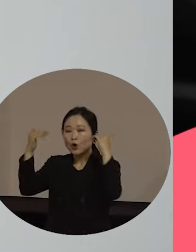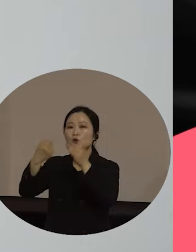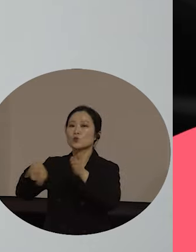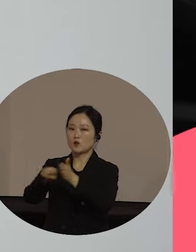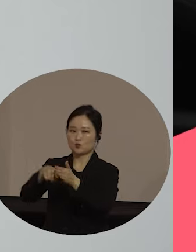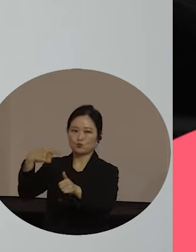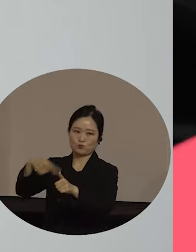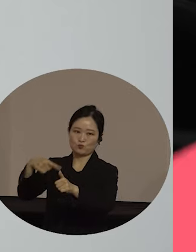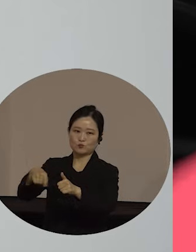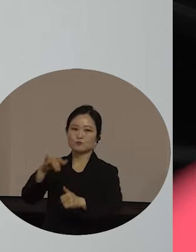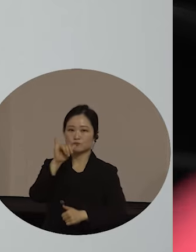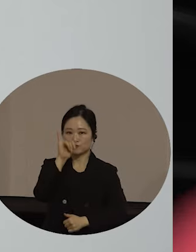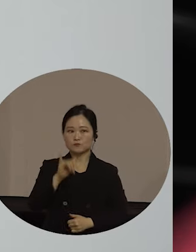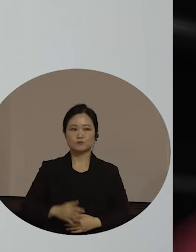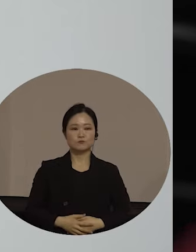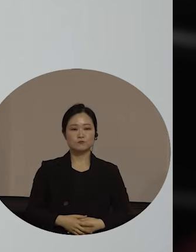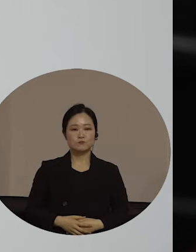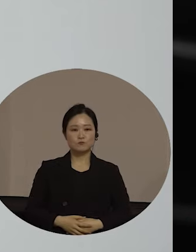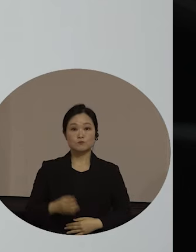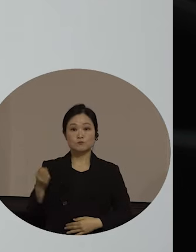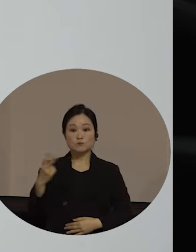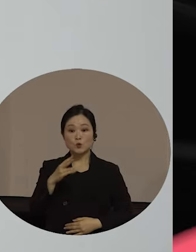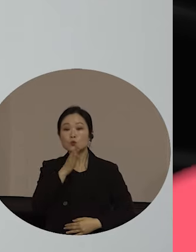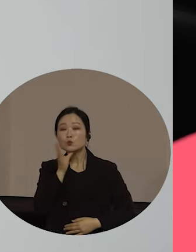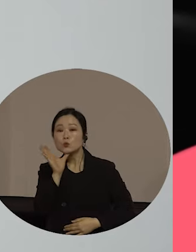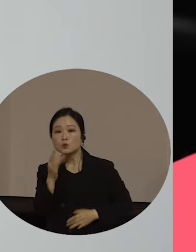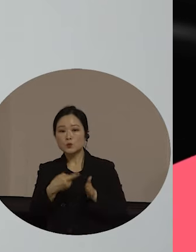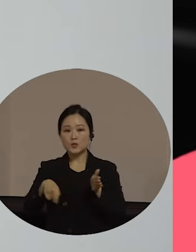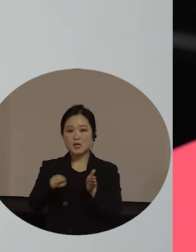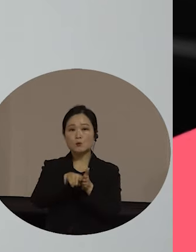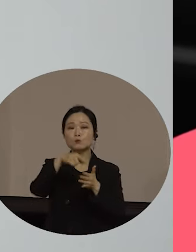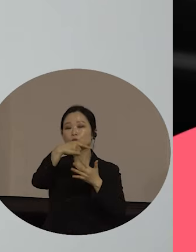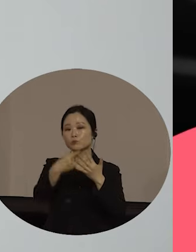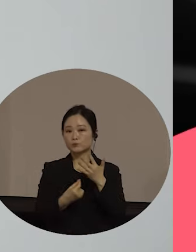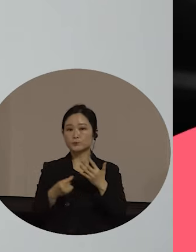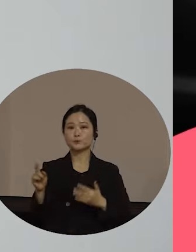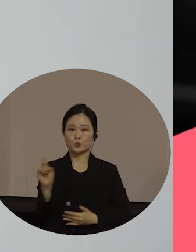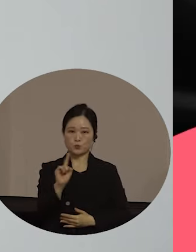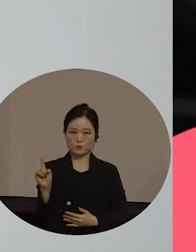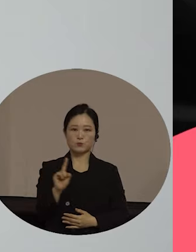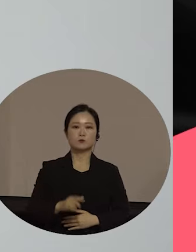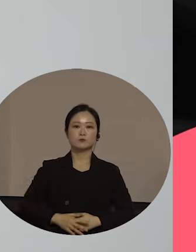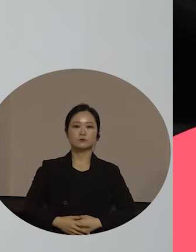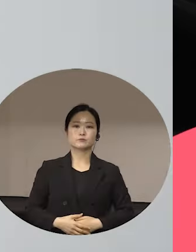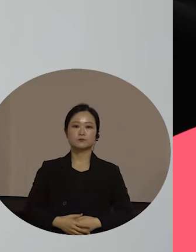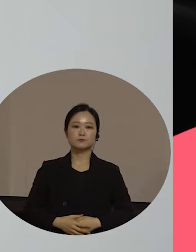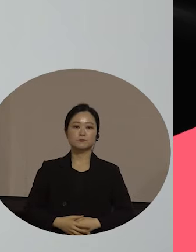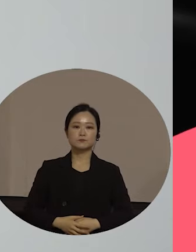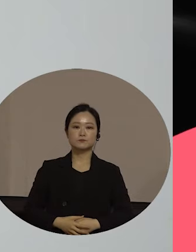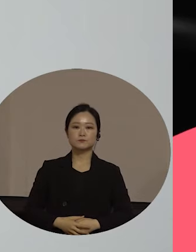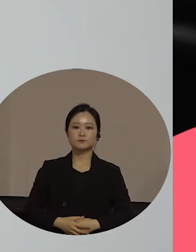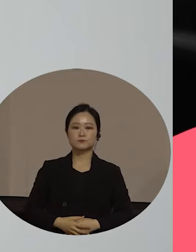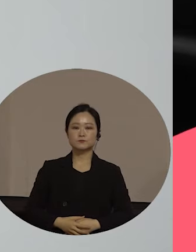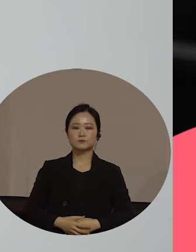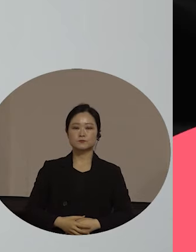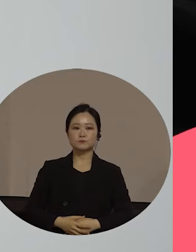the aged elderly the citizens, they also do have the some